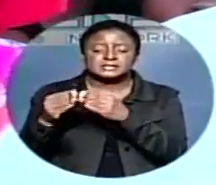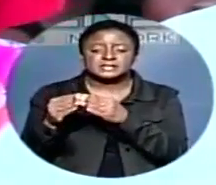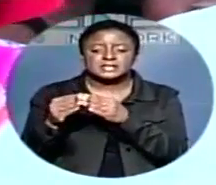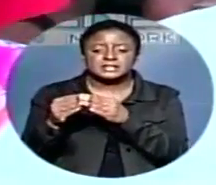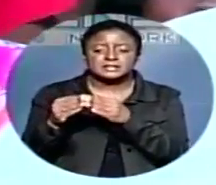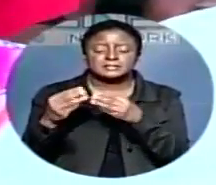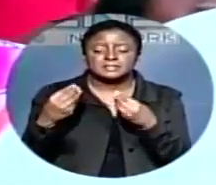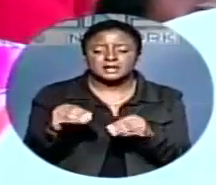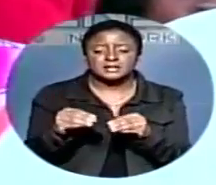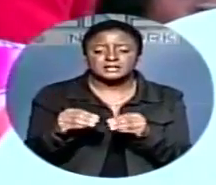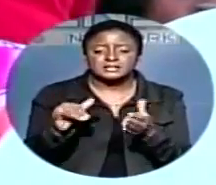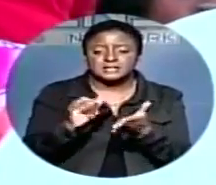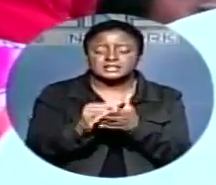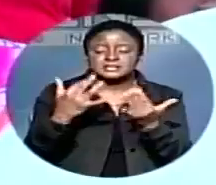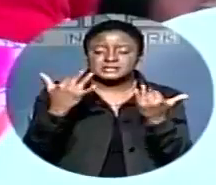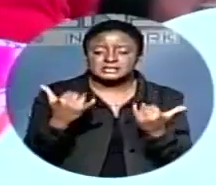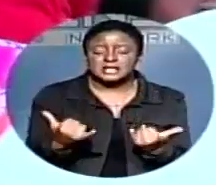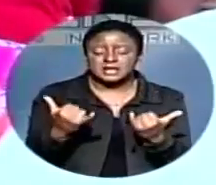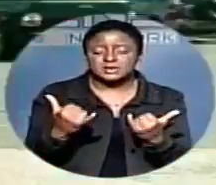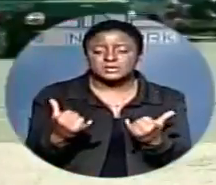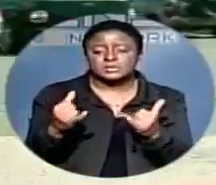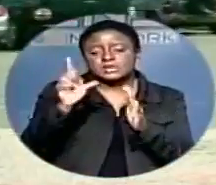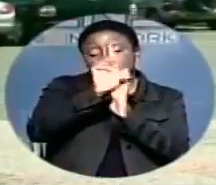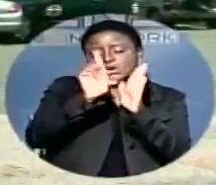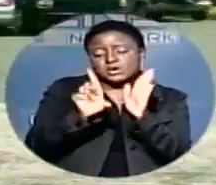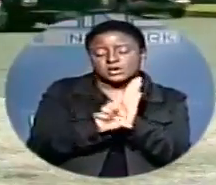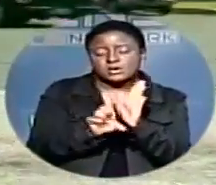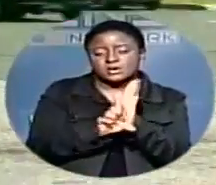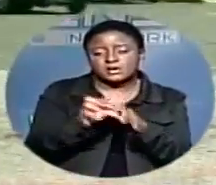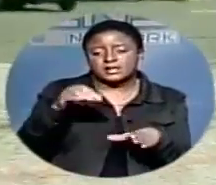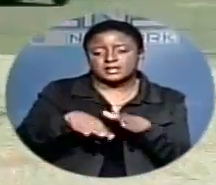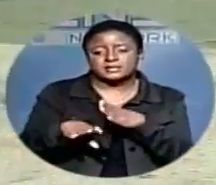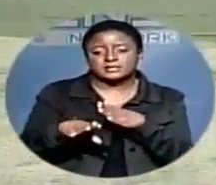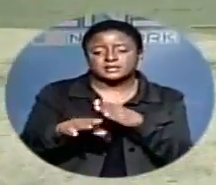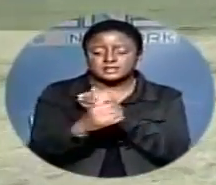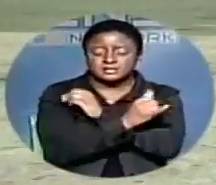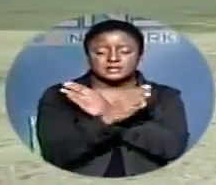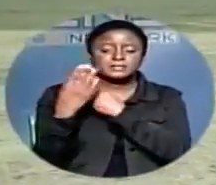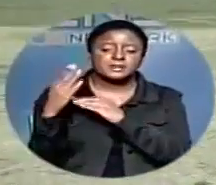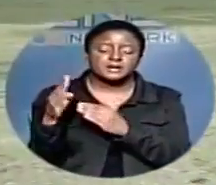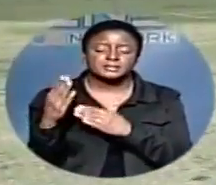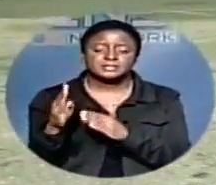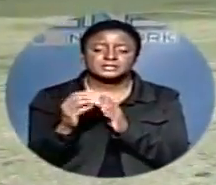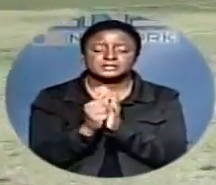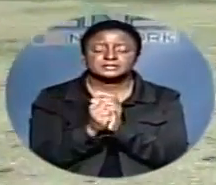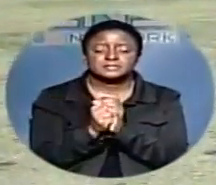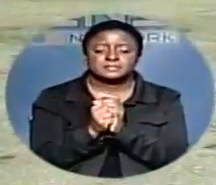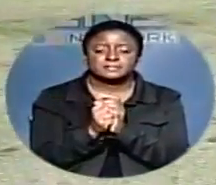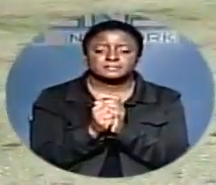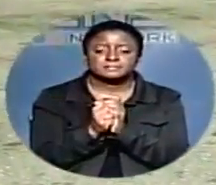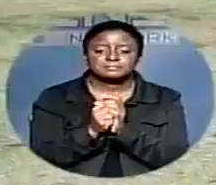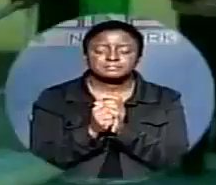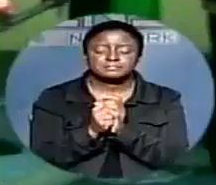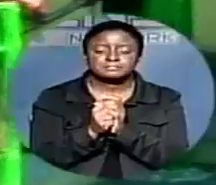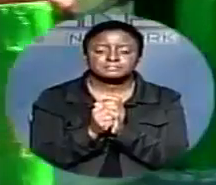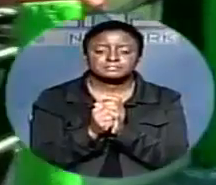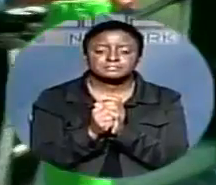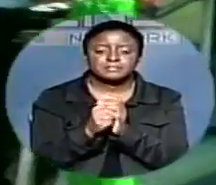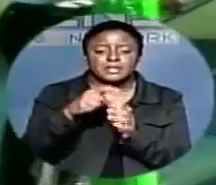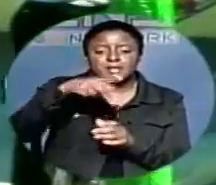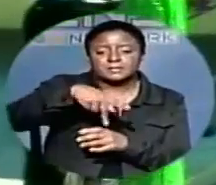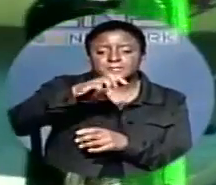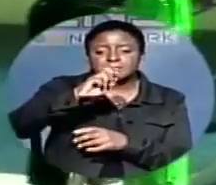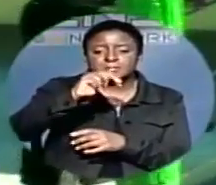the statute law in this country. It's the law in this country now. But the employees' financial uncertainty persists. Their pension